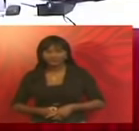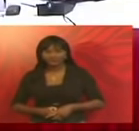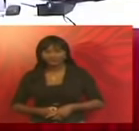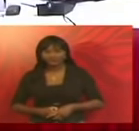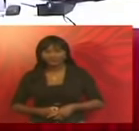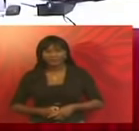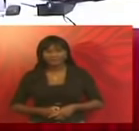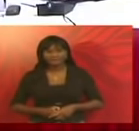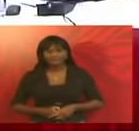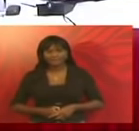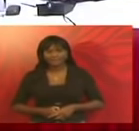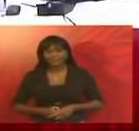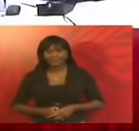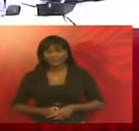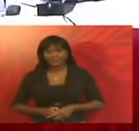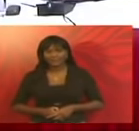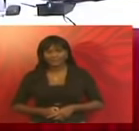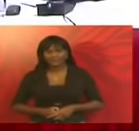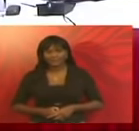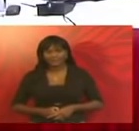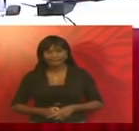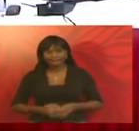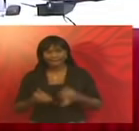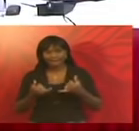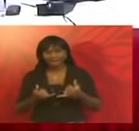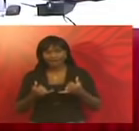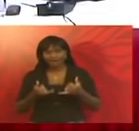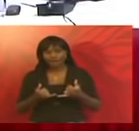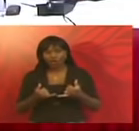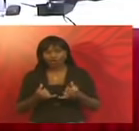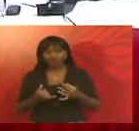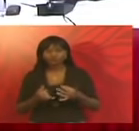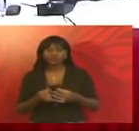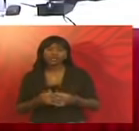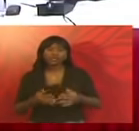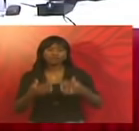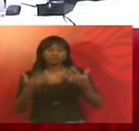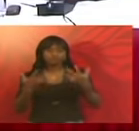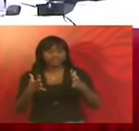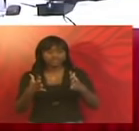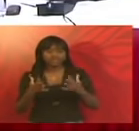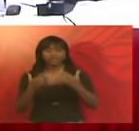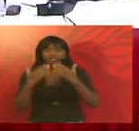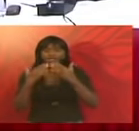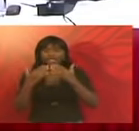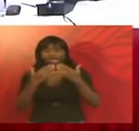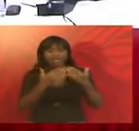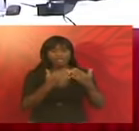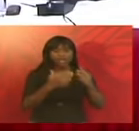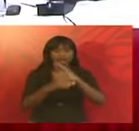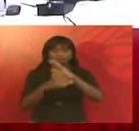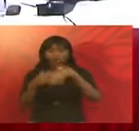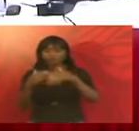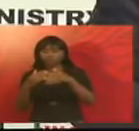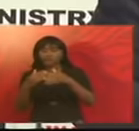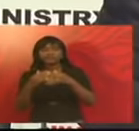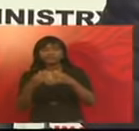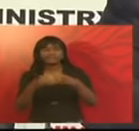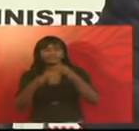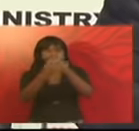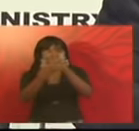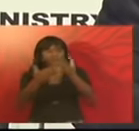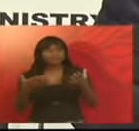and Dr. Allen. As we wrap up today, I would like to thank our panelists for providing us with their updates, the